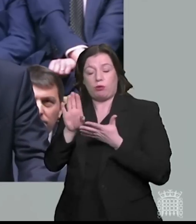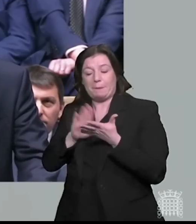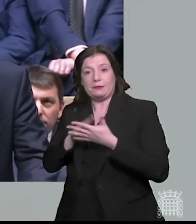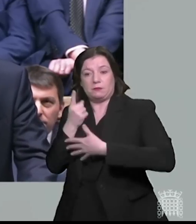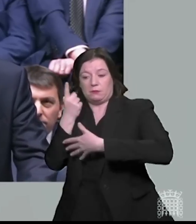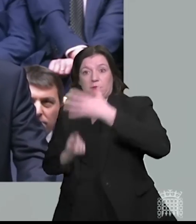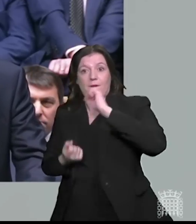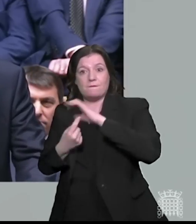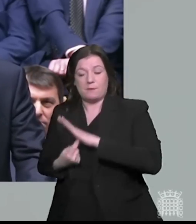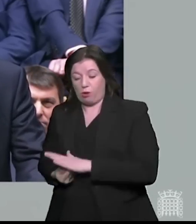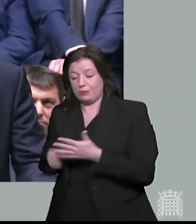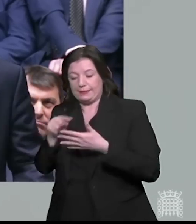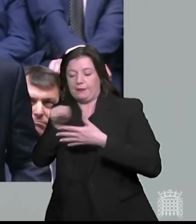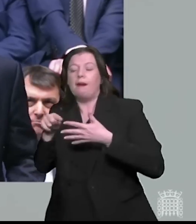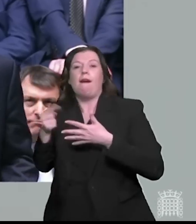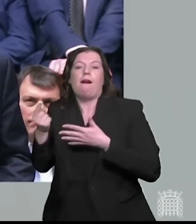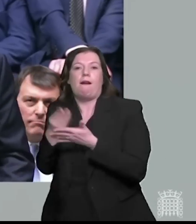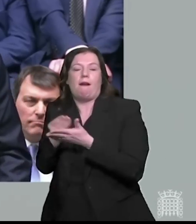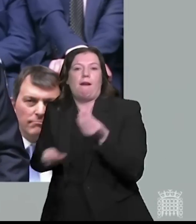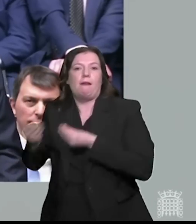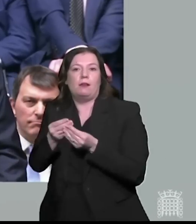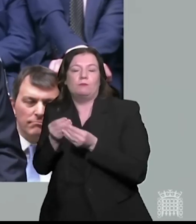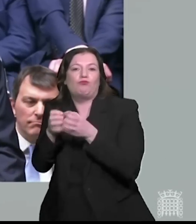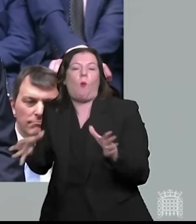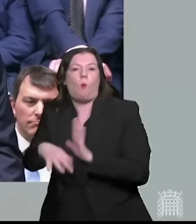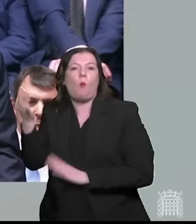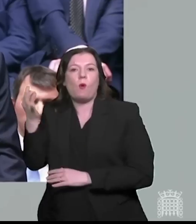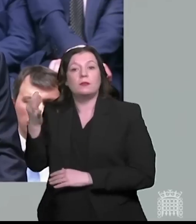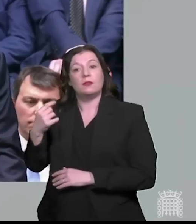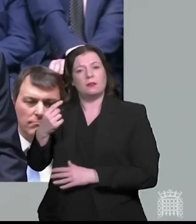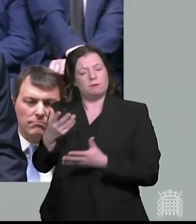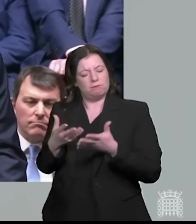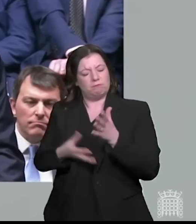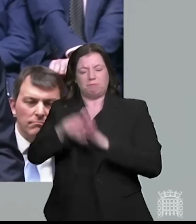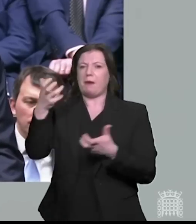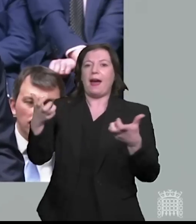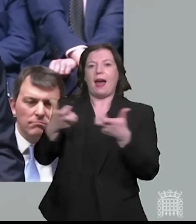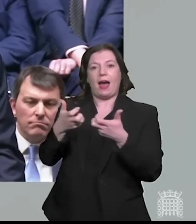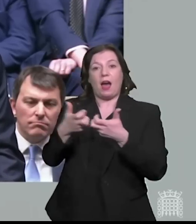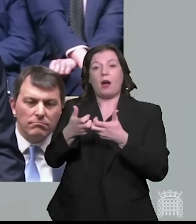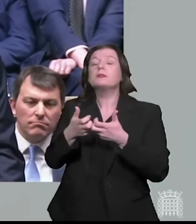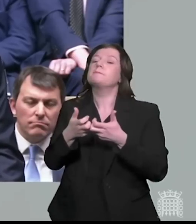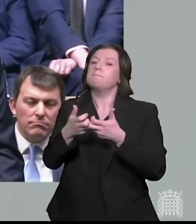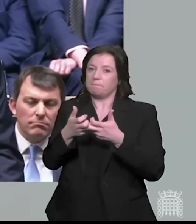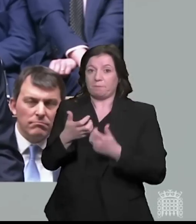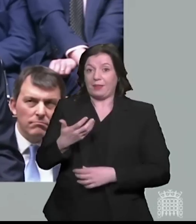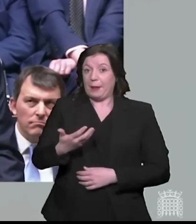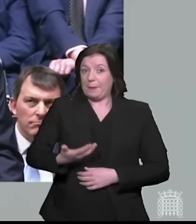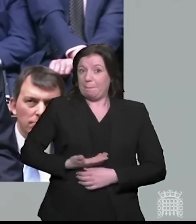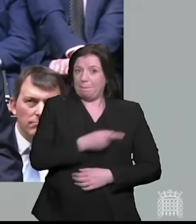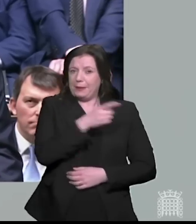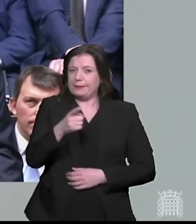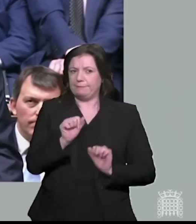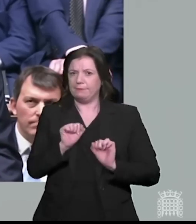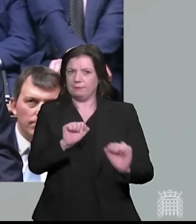5 priorities for our country. I deliver that today by removing obstacles that stop businesses